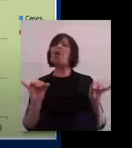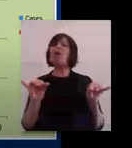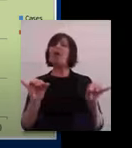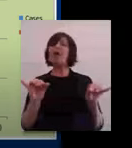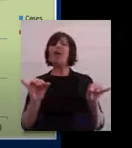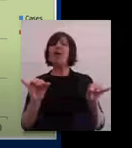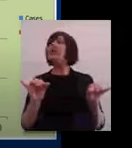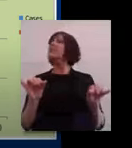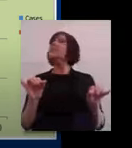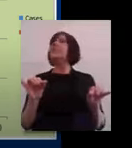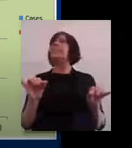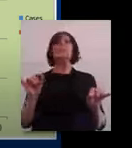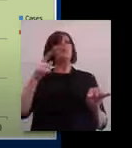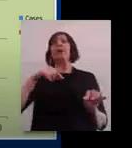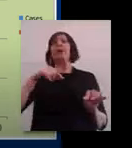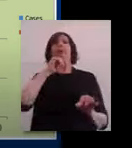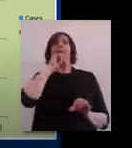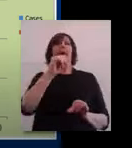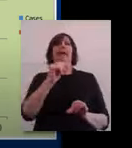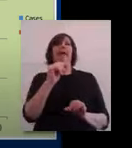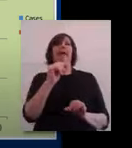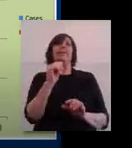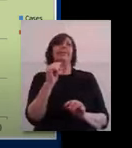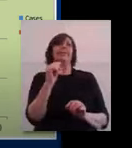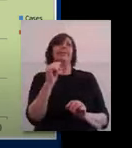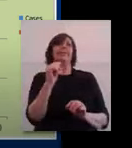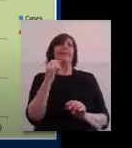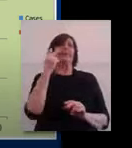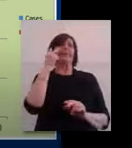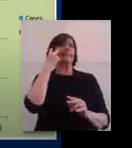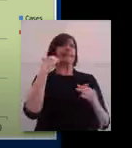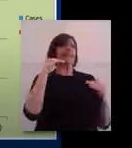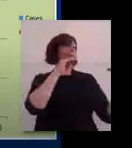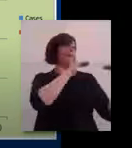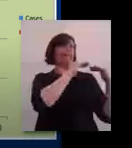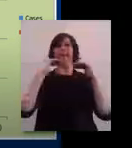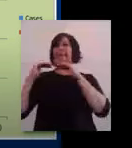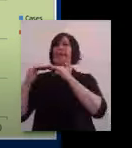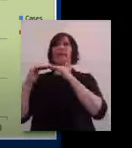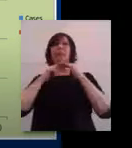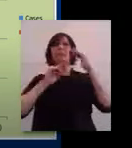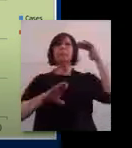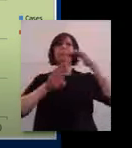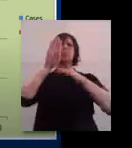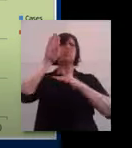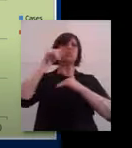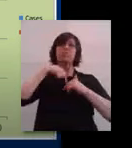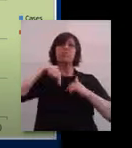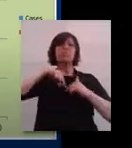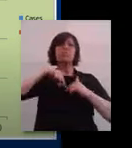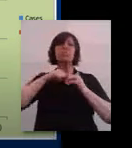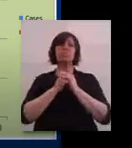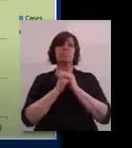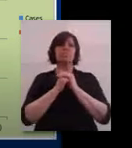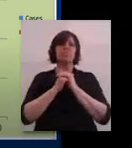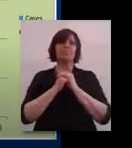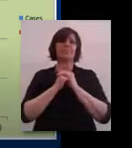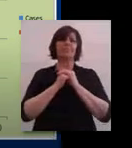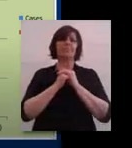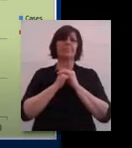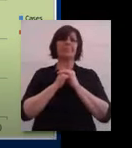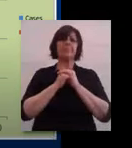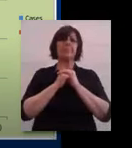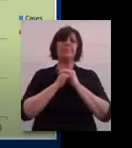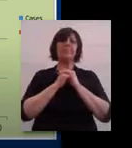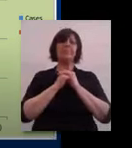just not seeing the comparable numbers that we should see for being these communities that are within a 3-hour drive of each